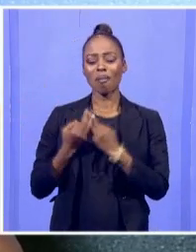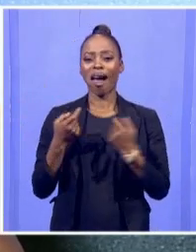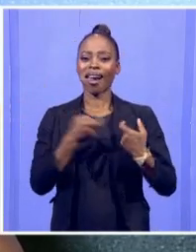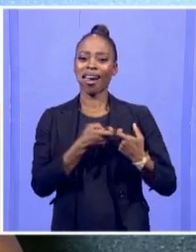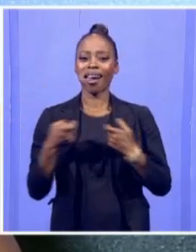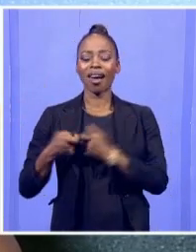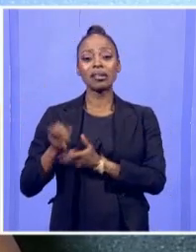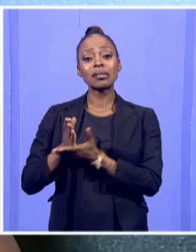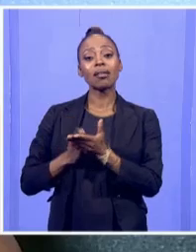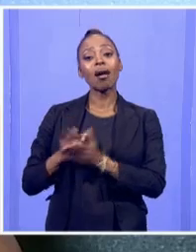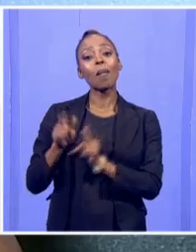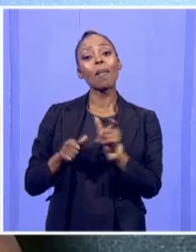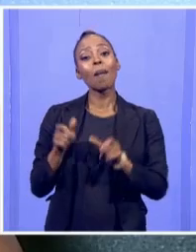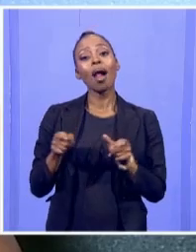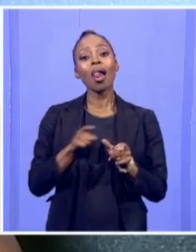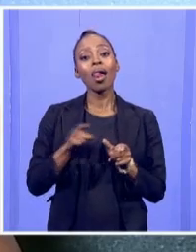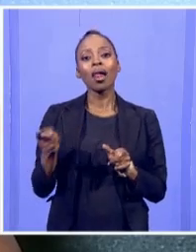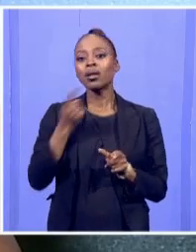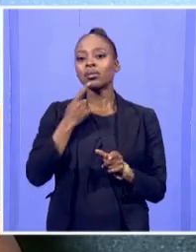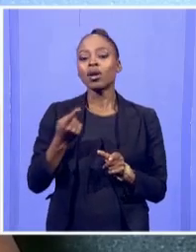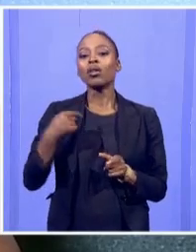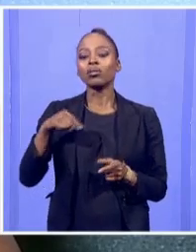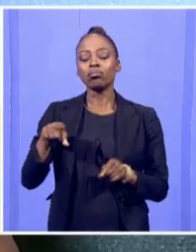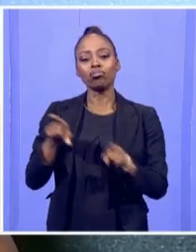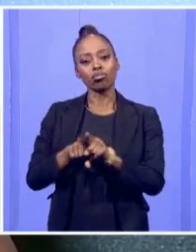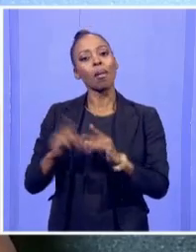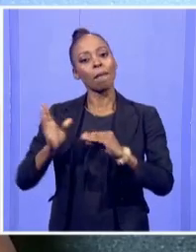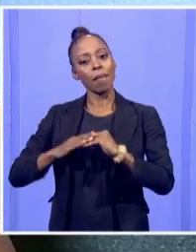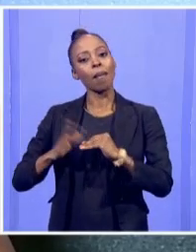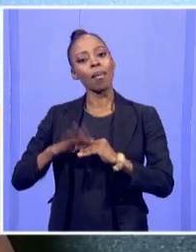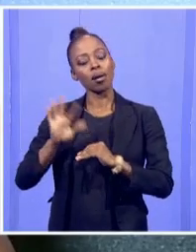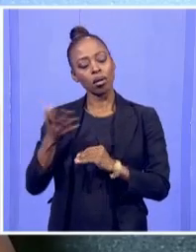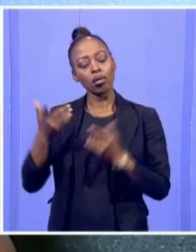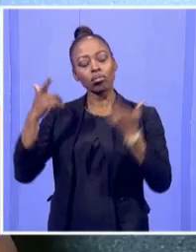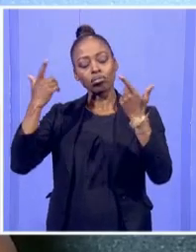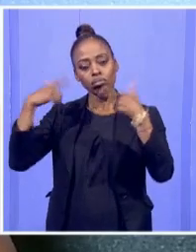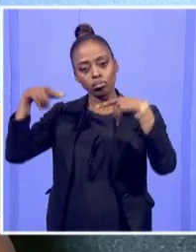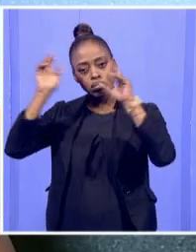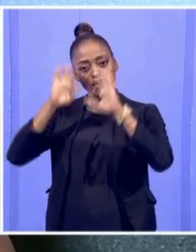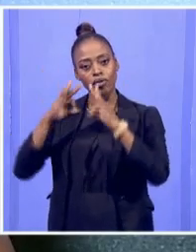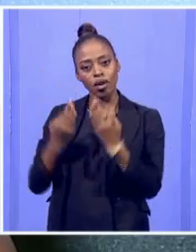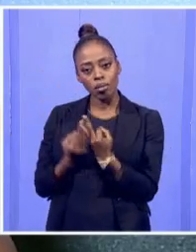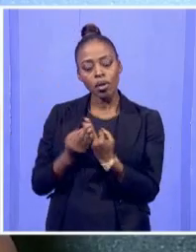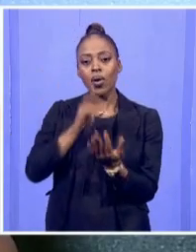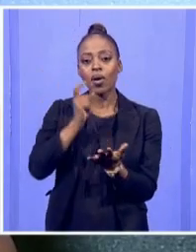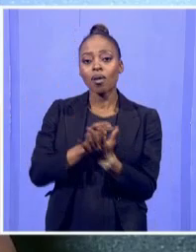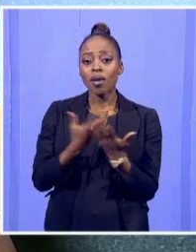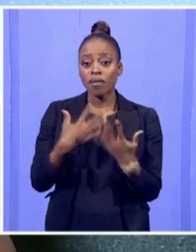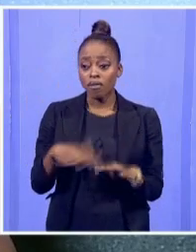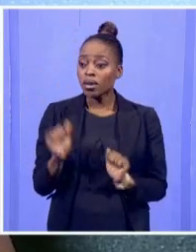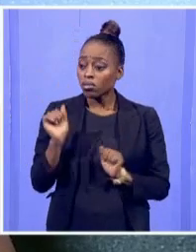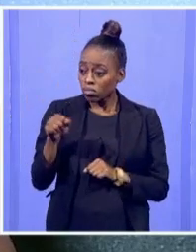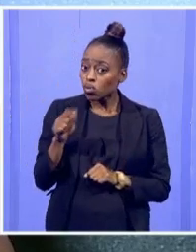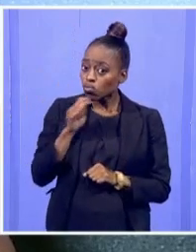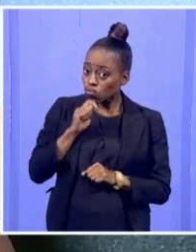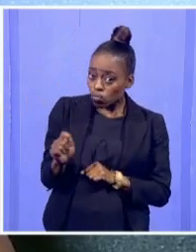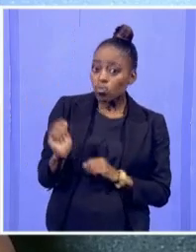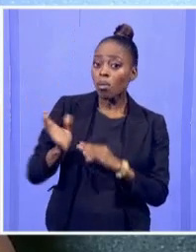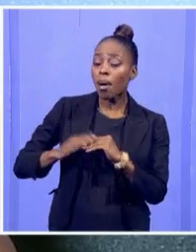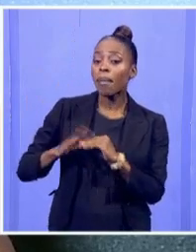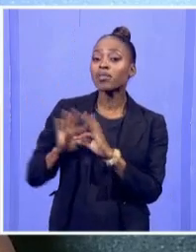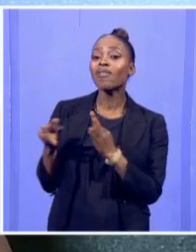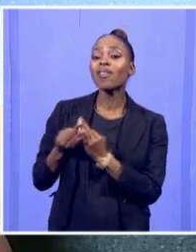other people who are calling themselves also members of this royal family, and we've had confirmation from the Royal Council that they are